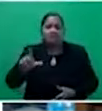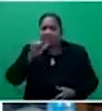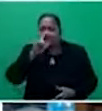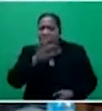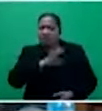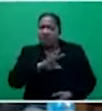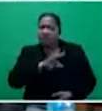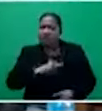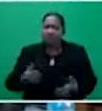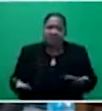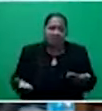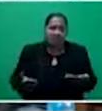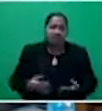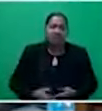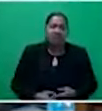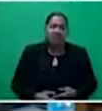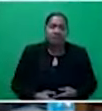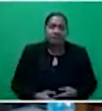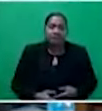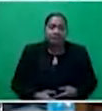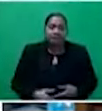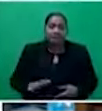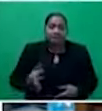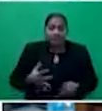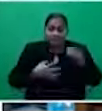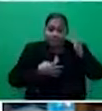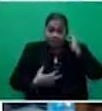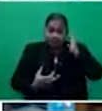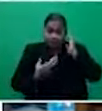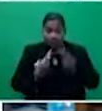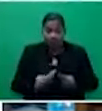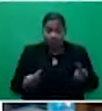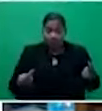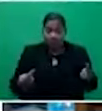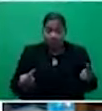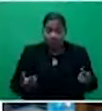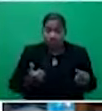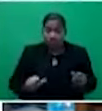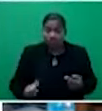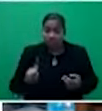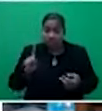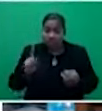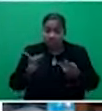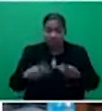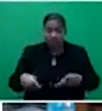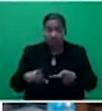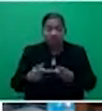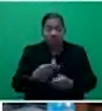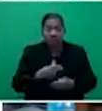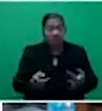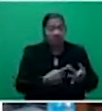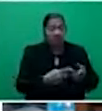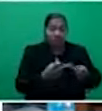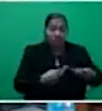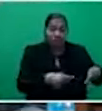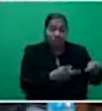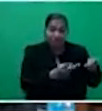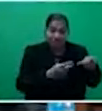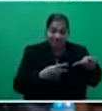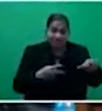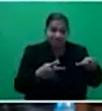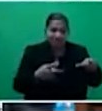this? There may be more resources used in one particular province than some other provinces. Will